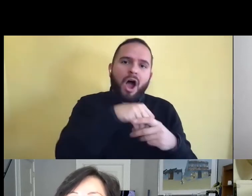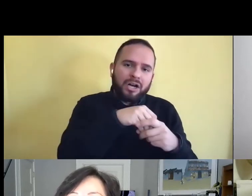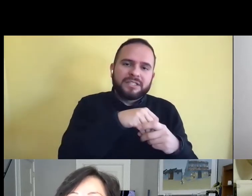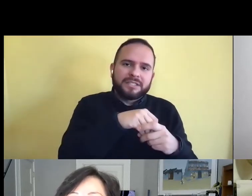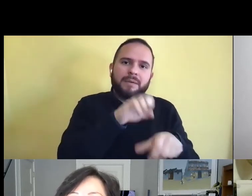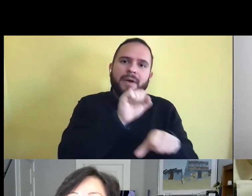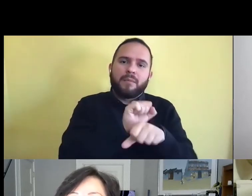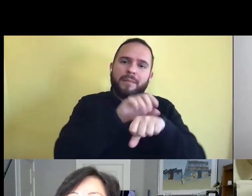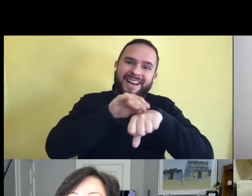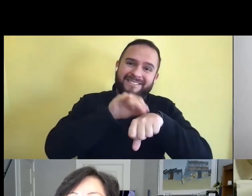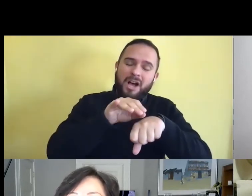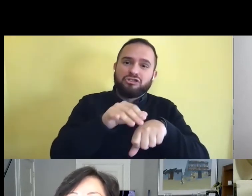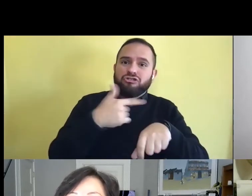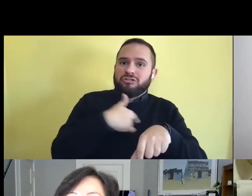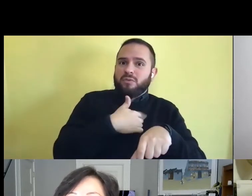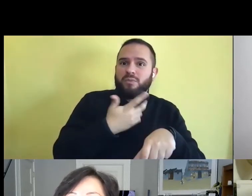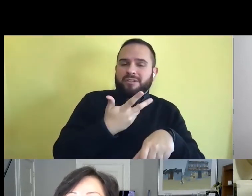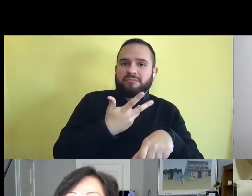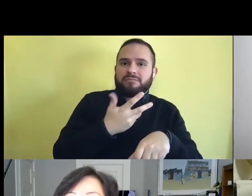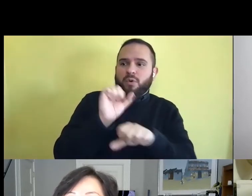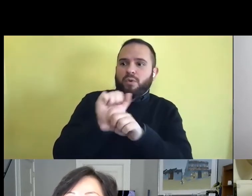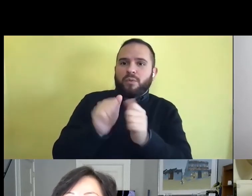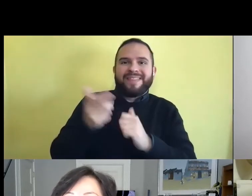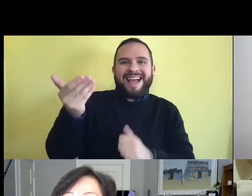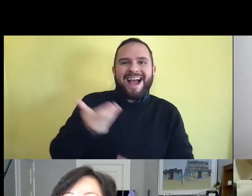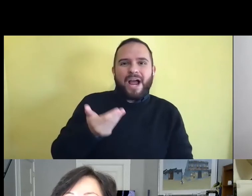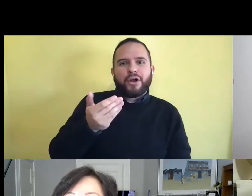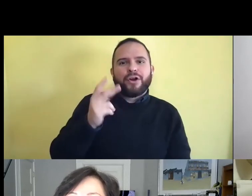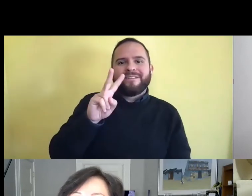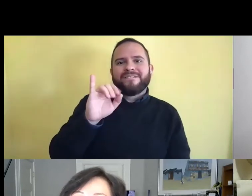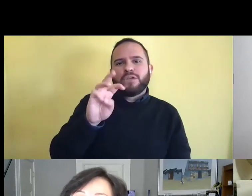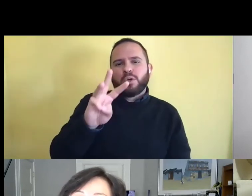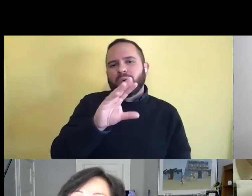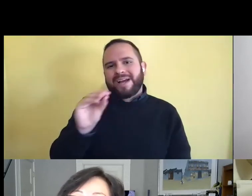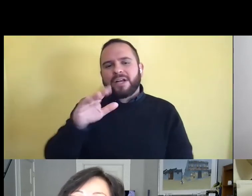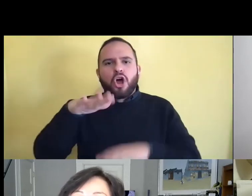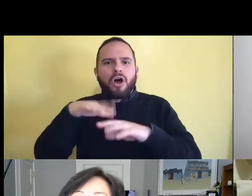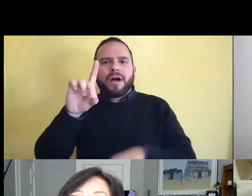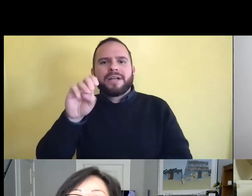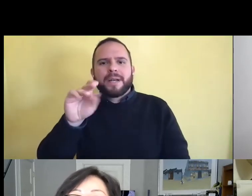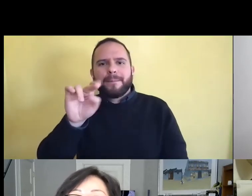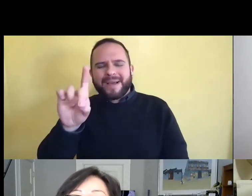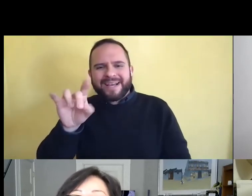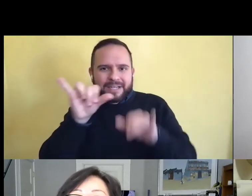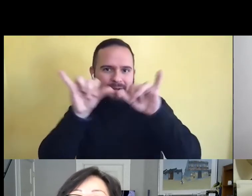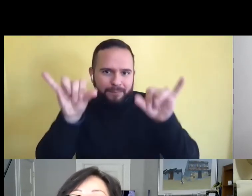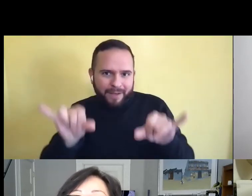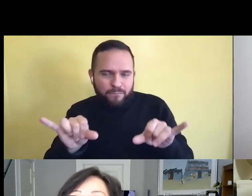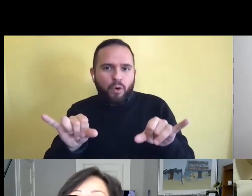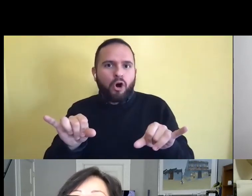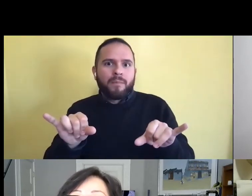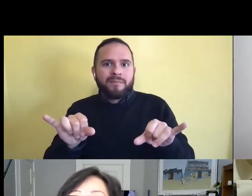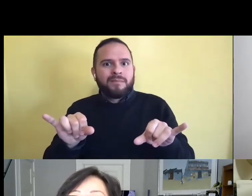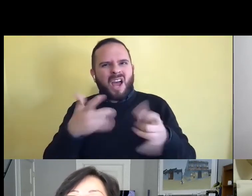Have been working with HireVue, an on-demand AI-based interview platform, to ensure that it is autism